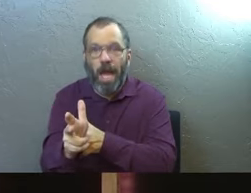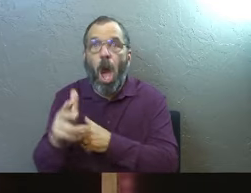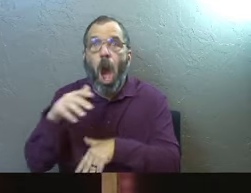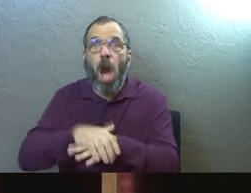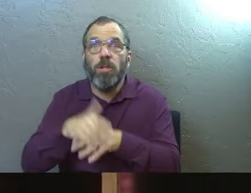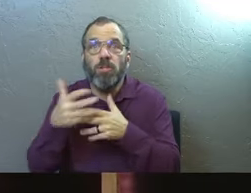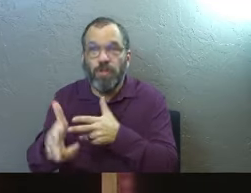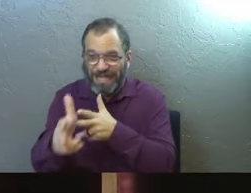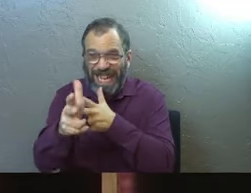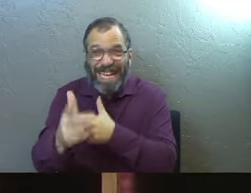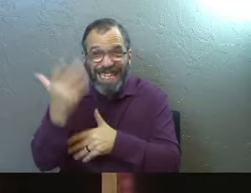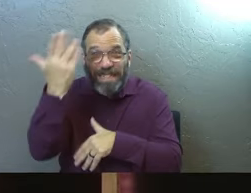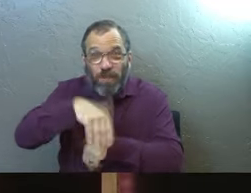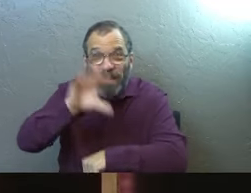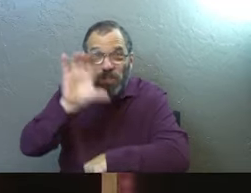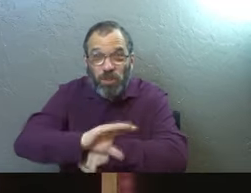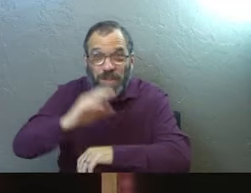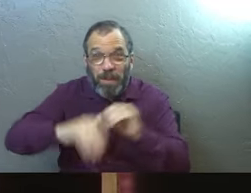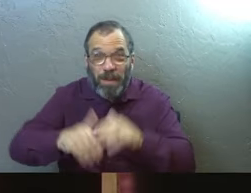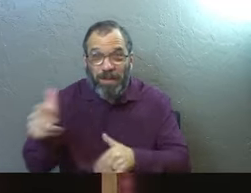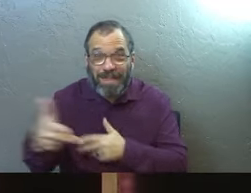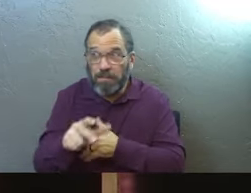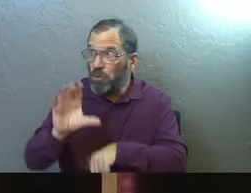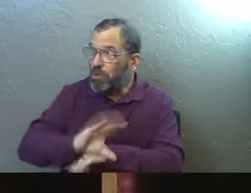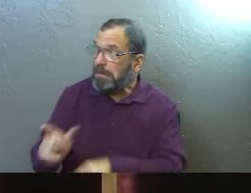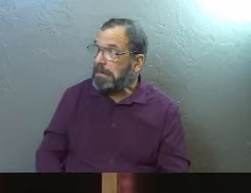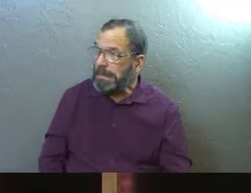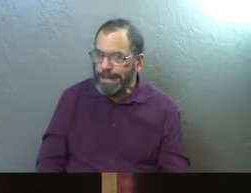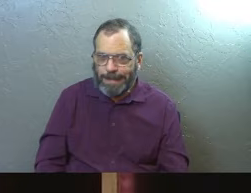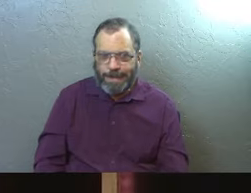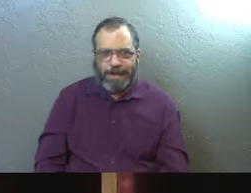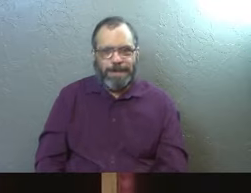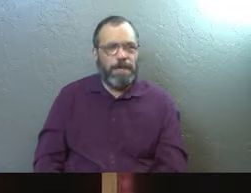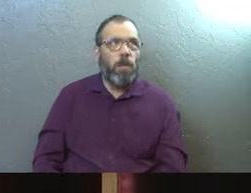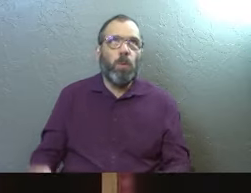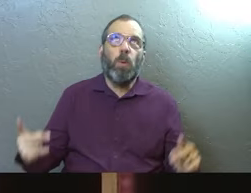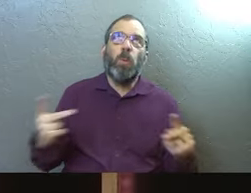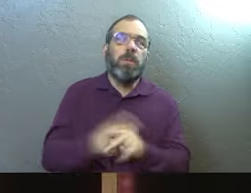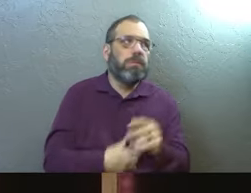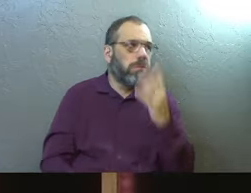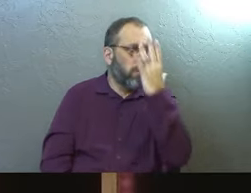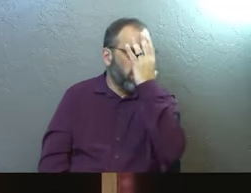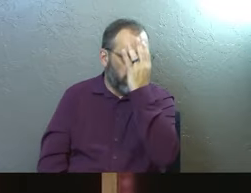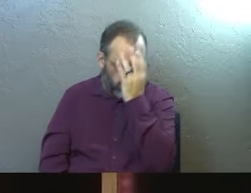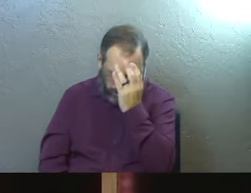the street right in front of the church building. It's the worst ever.